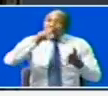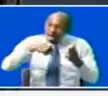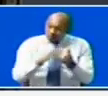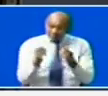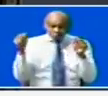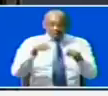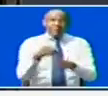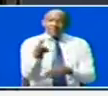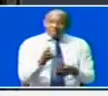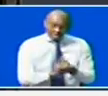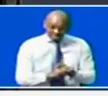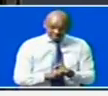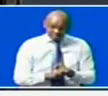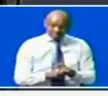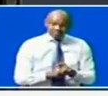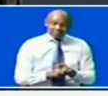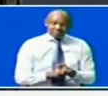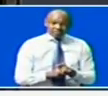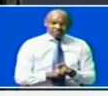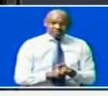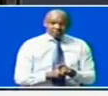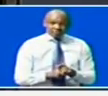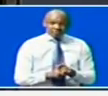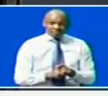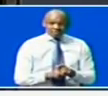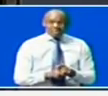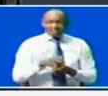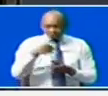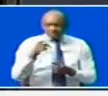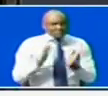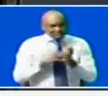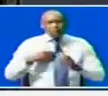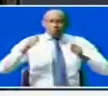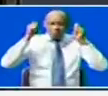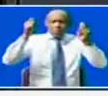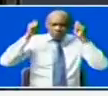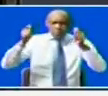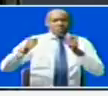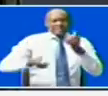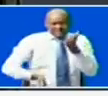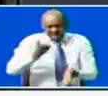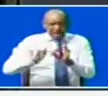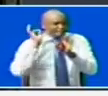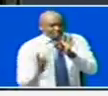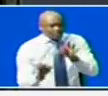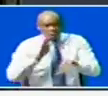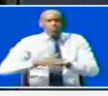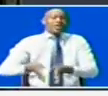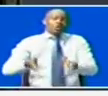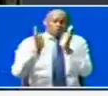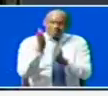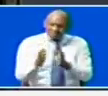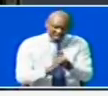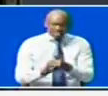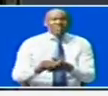to get to this town with a placard waving and tire burning youth